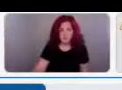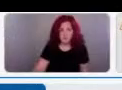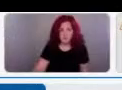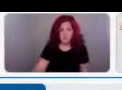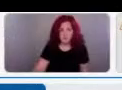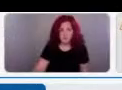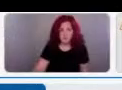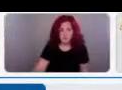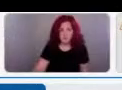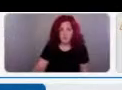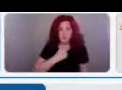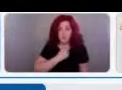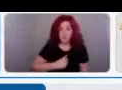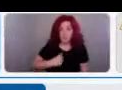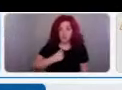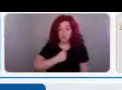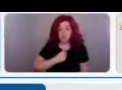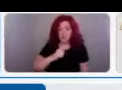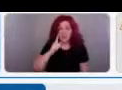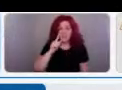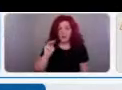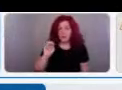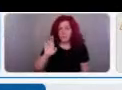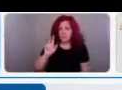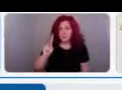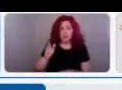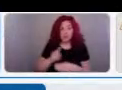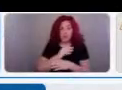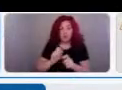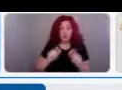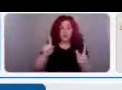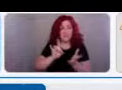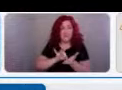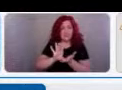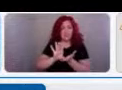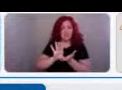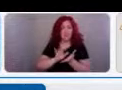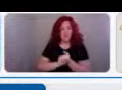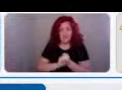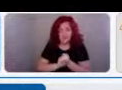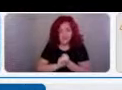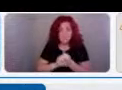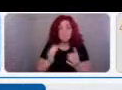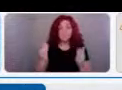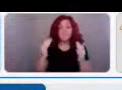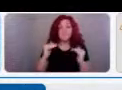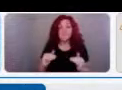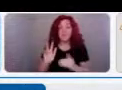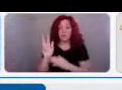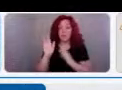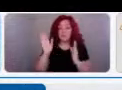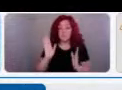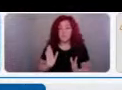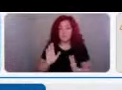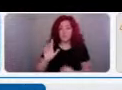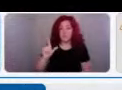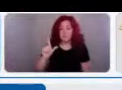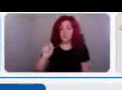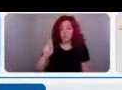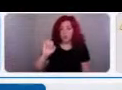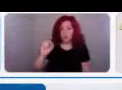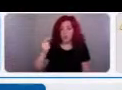i apologize chairwoman i don't i think when mark uh shared a screen it kicked me off uh so the next three speakers i called were lori